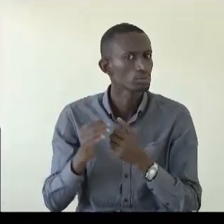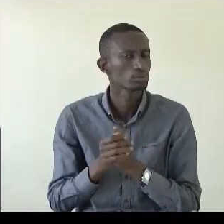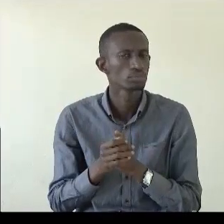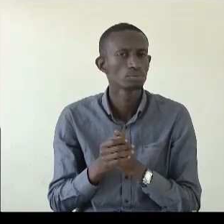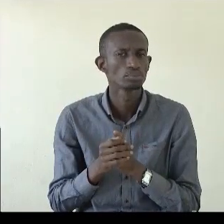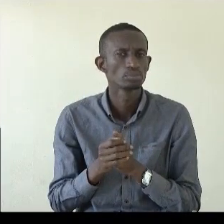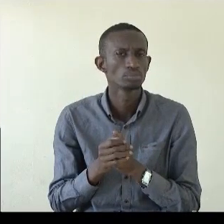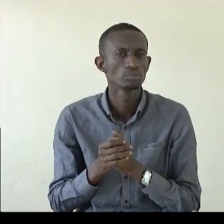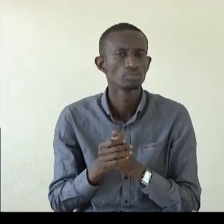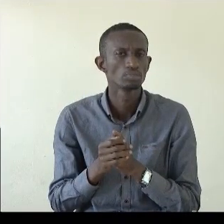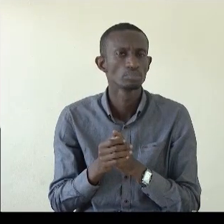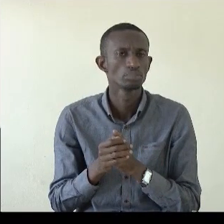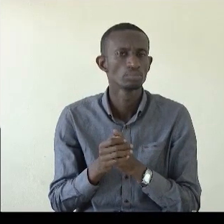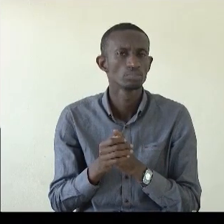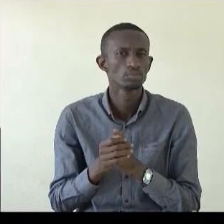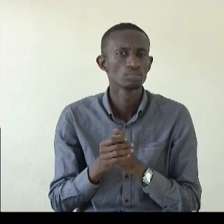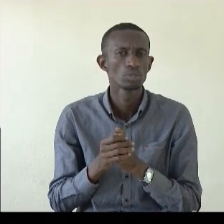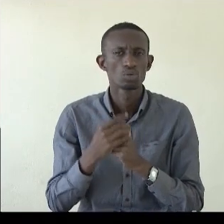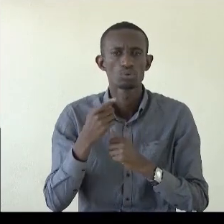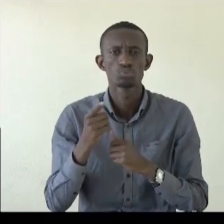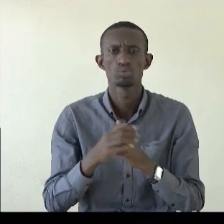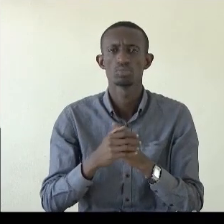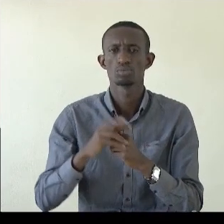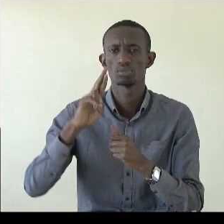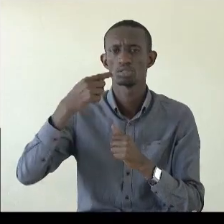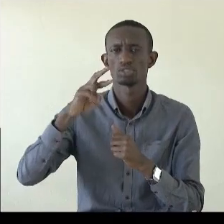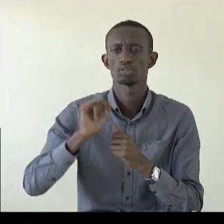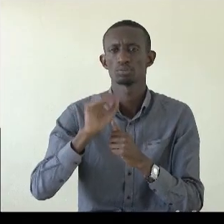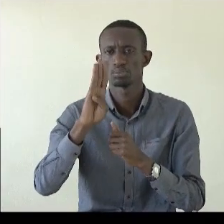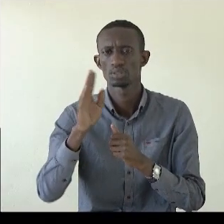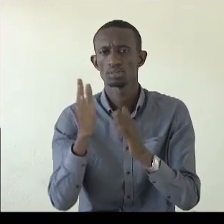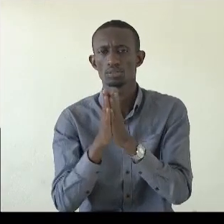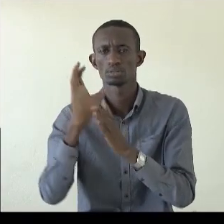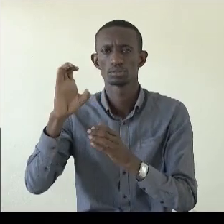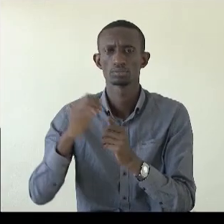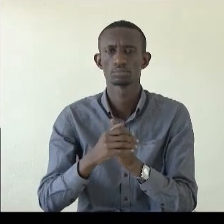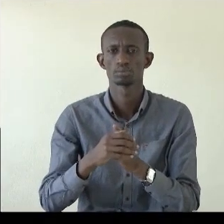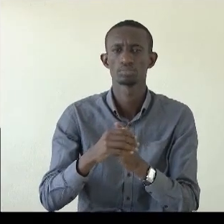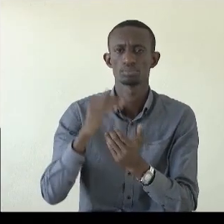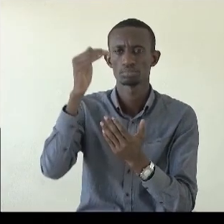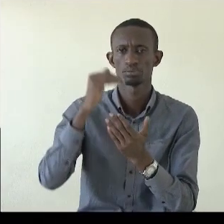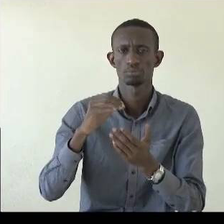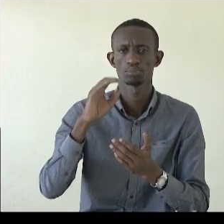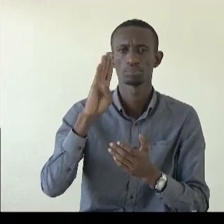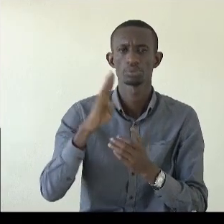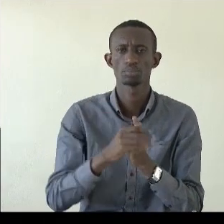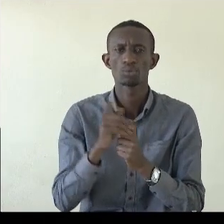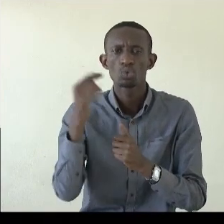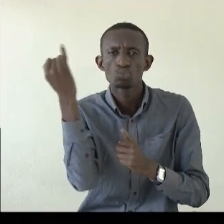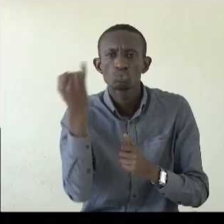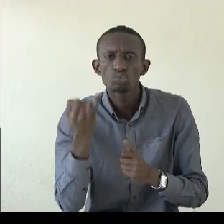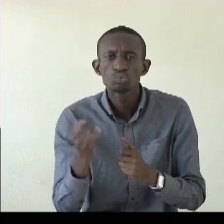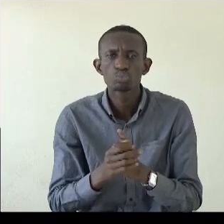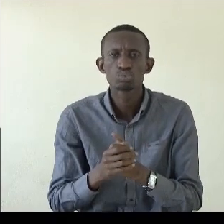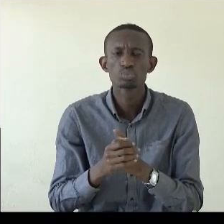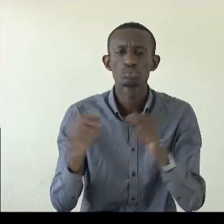questions on methyl benzene are commonly coming back. So draw the structural formula of 4-methyl. Before